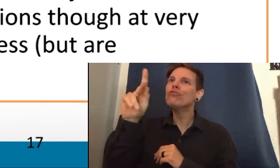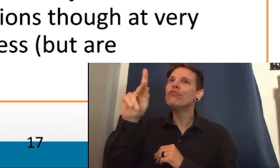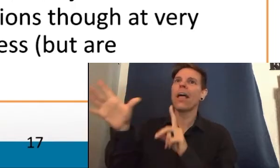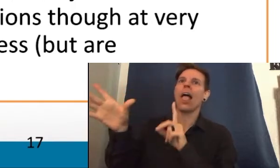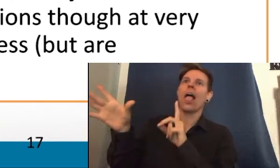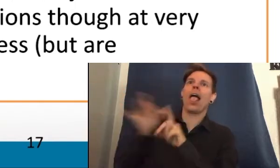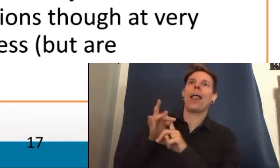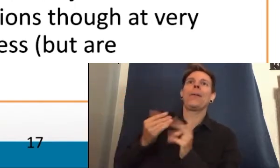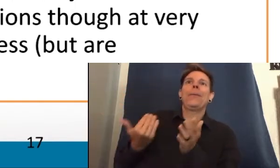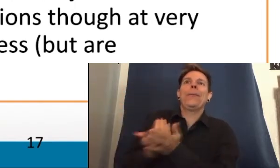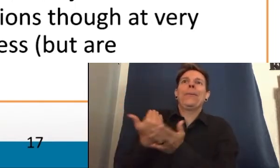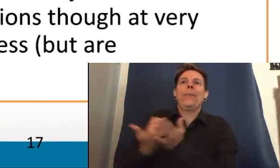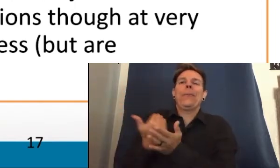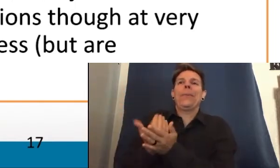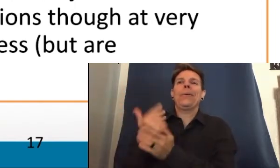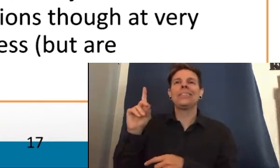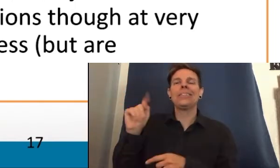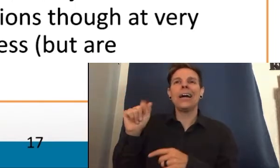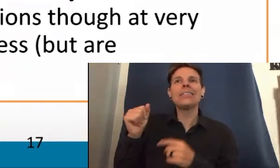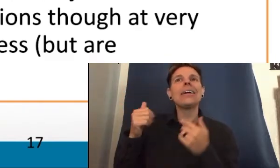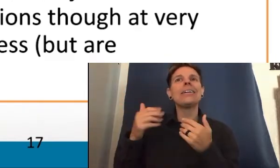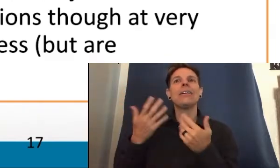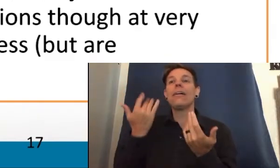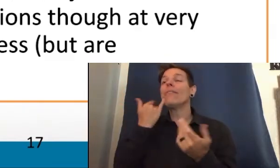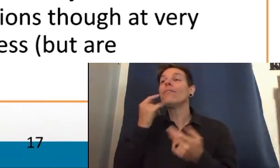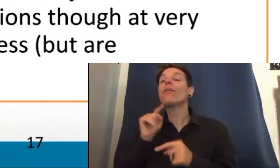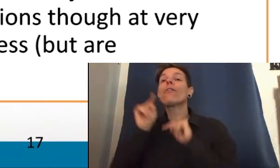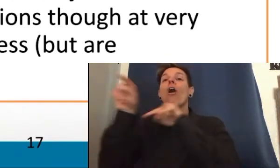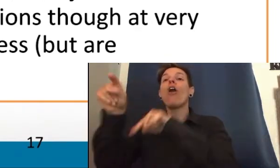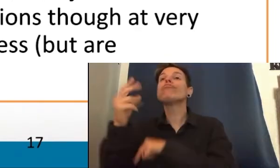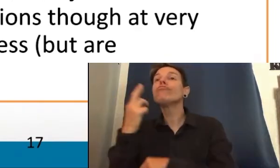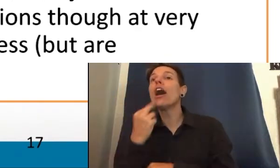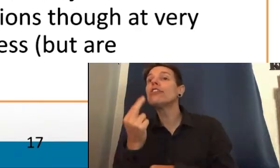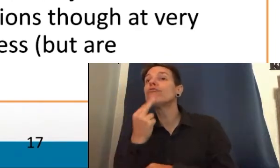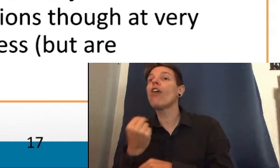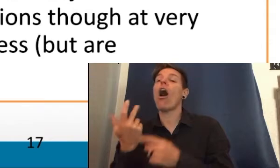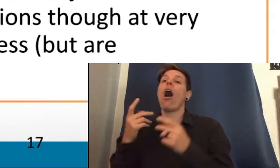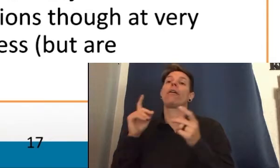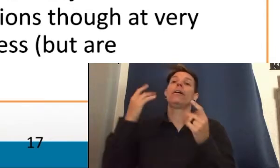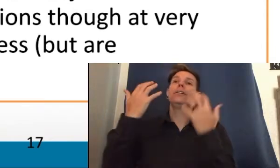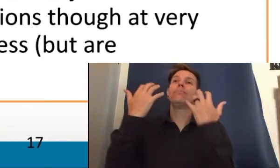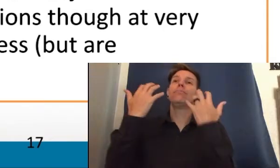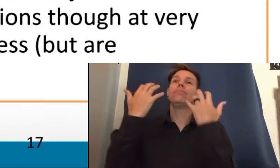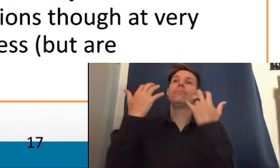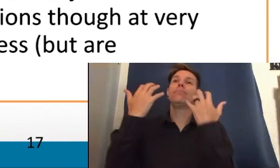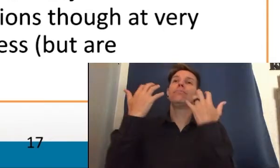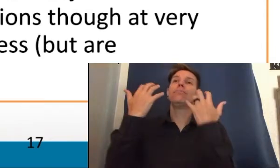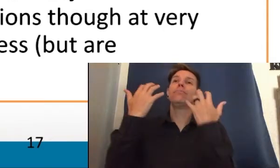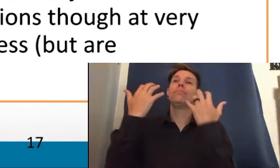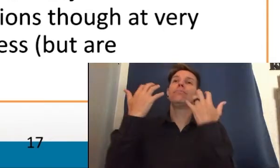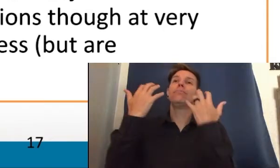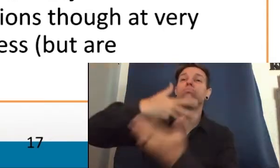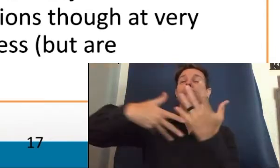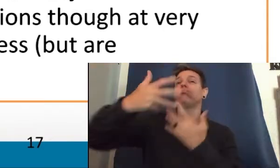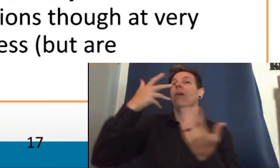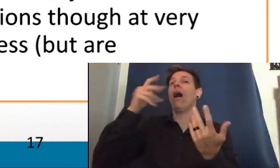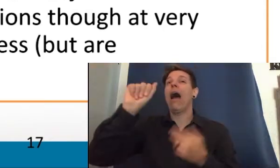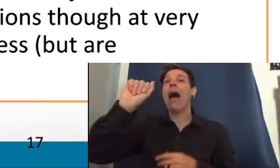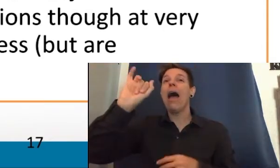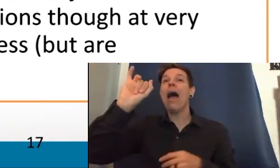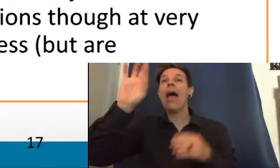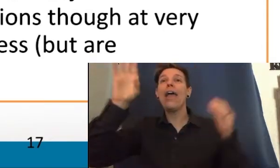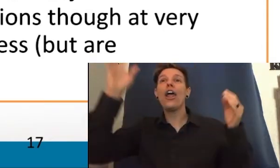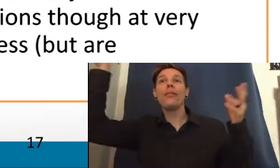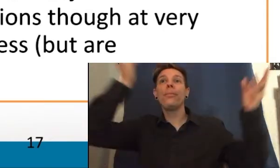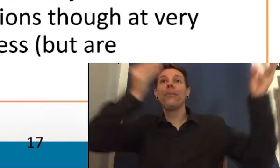store, if I go out to eat in a restaurant, or anywhere where there's crowds inside poor ventilation, we know fundamentally we're moving it by sharing air.